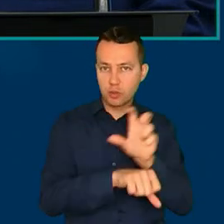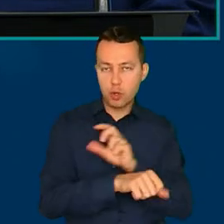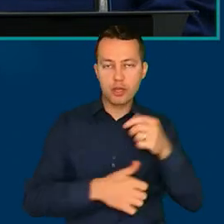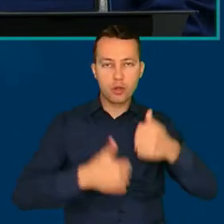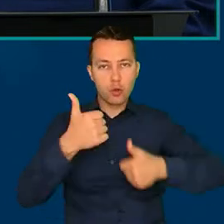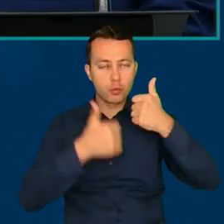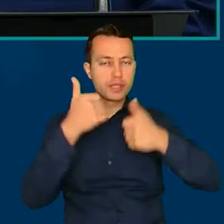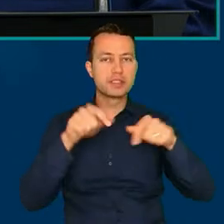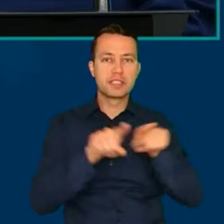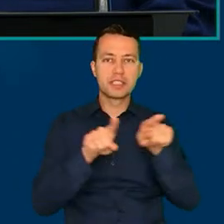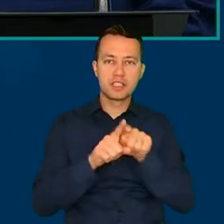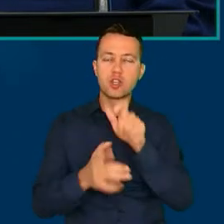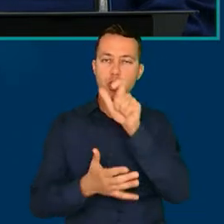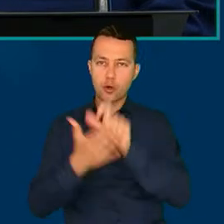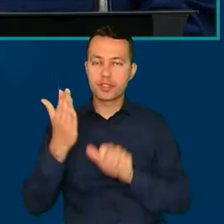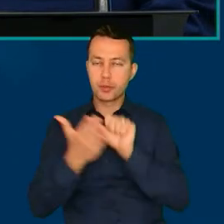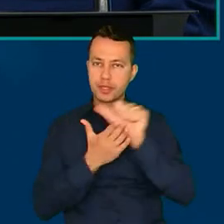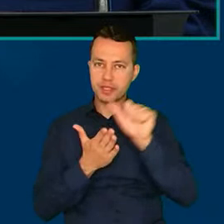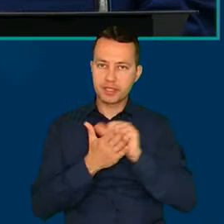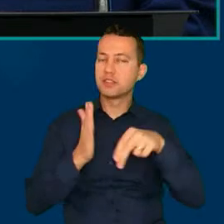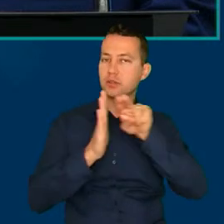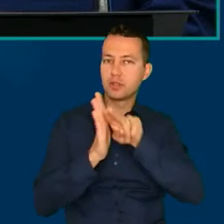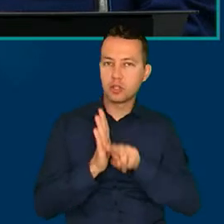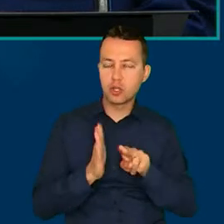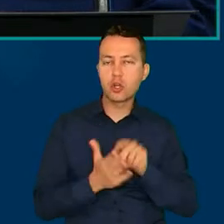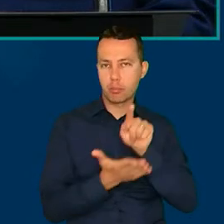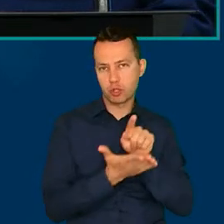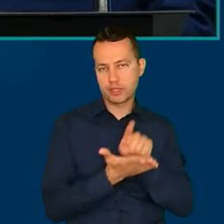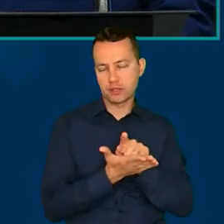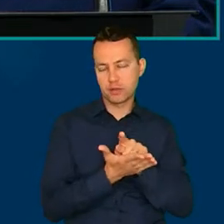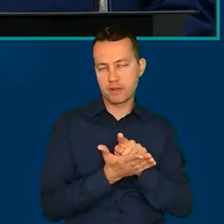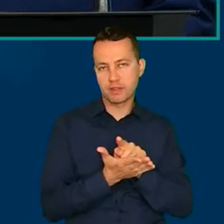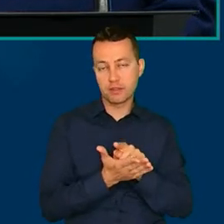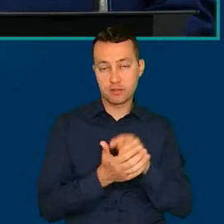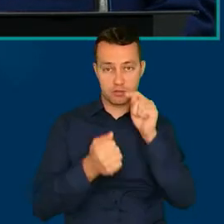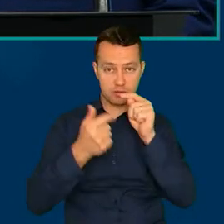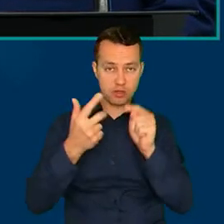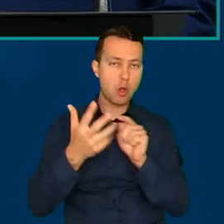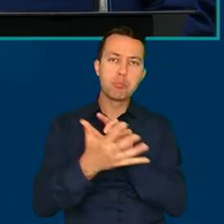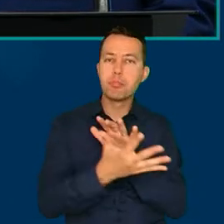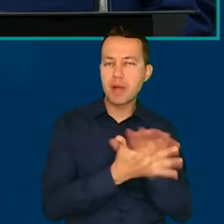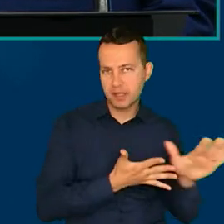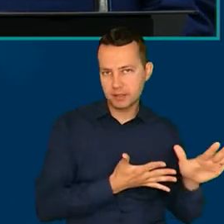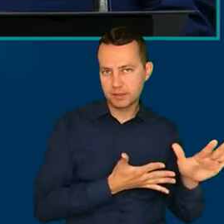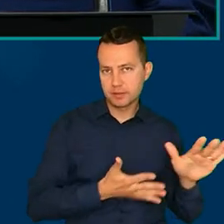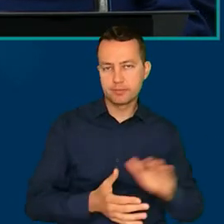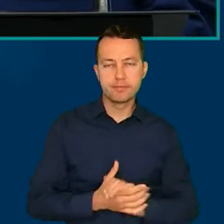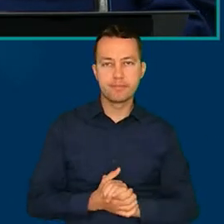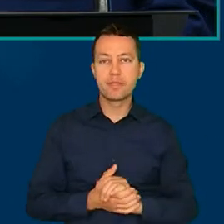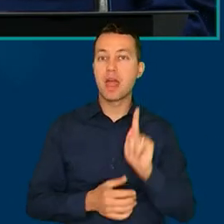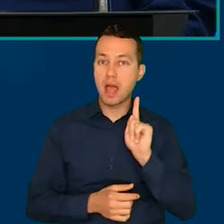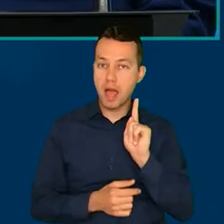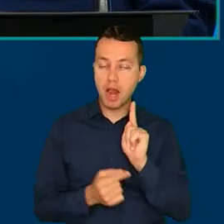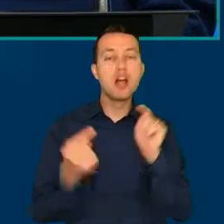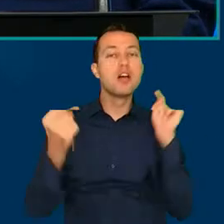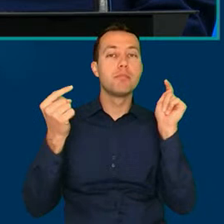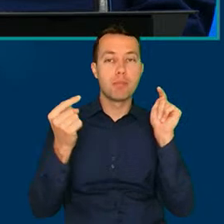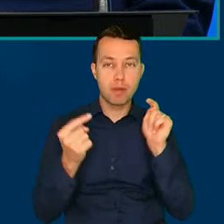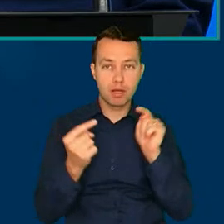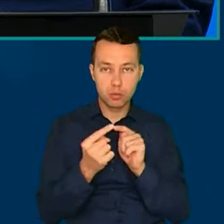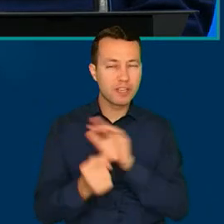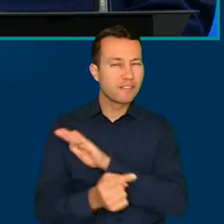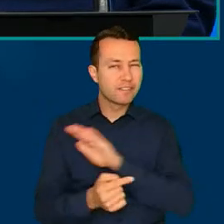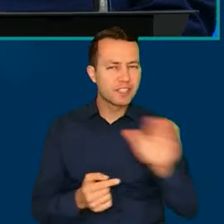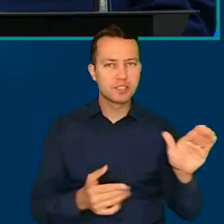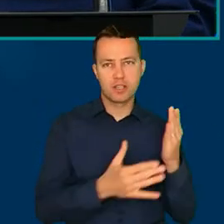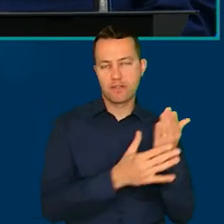technology, competition, and taxes. But as you can see, they refer to all